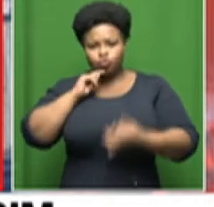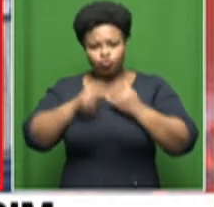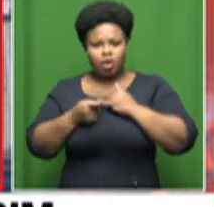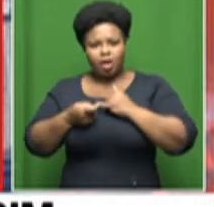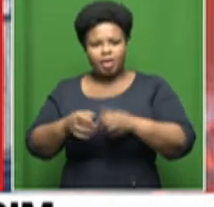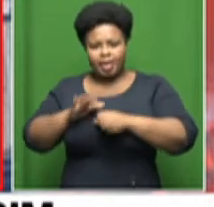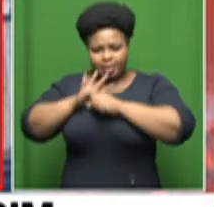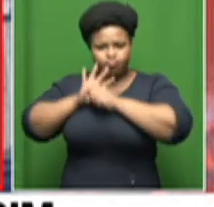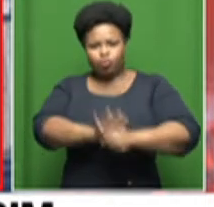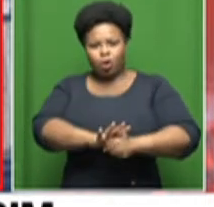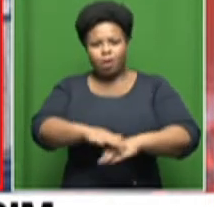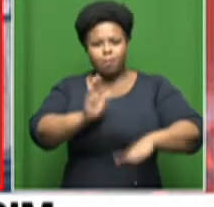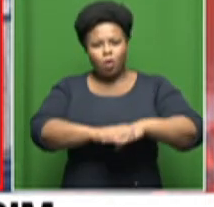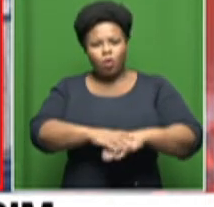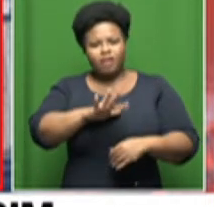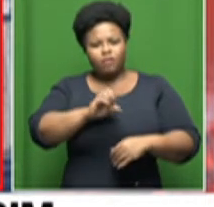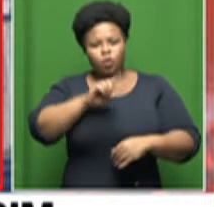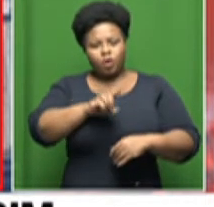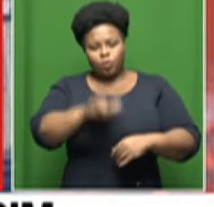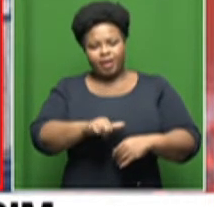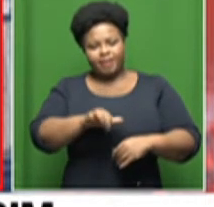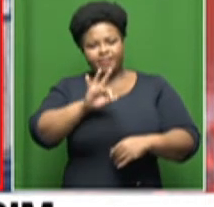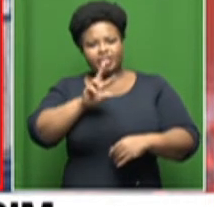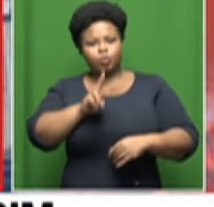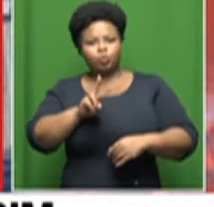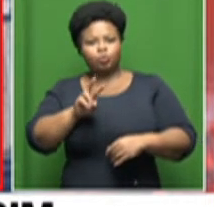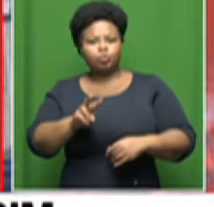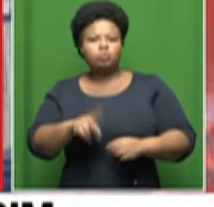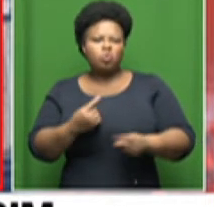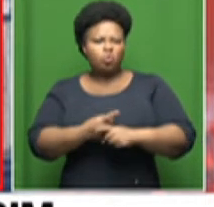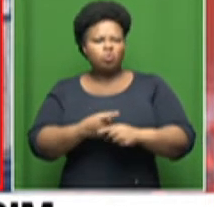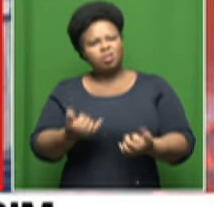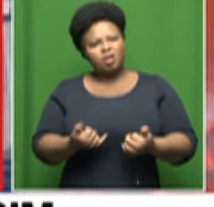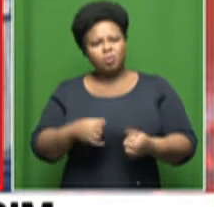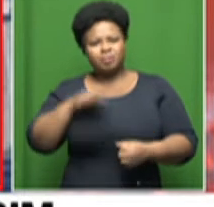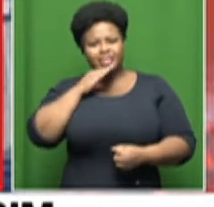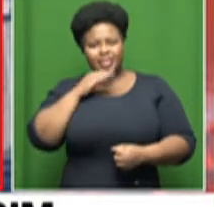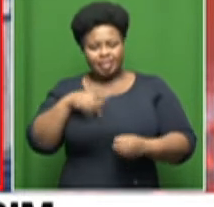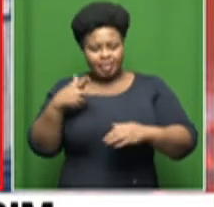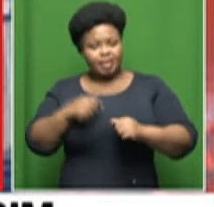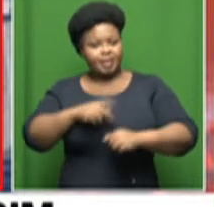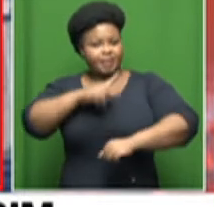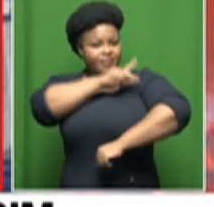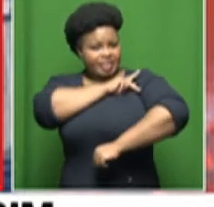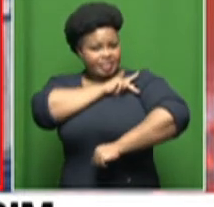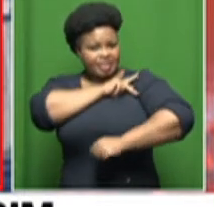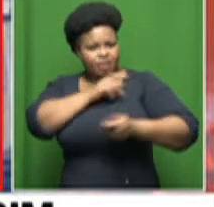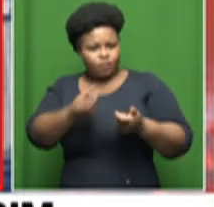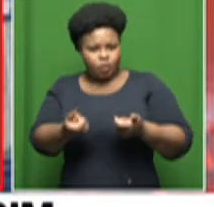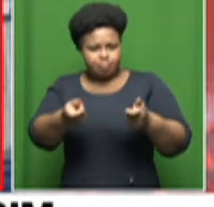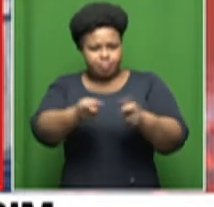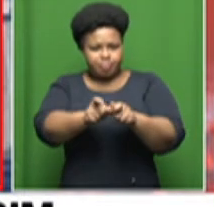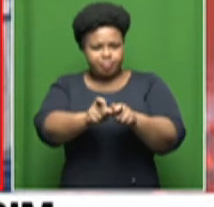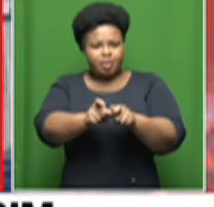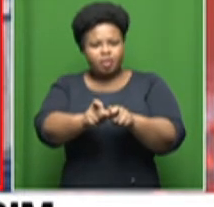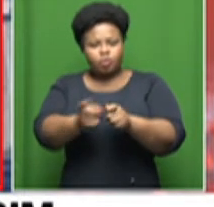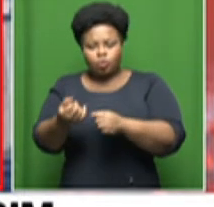boosters. And this would be a booster so you take the existing vaccine to give you immunity against